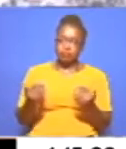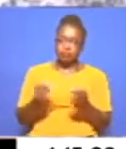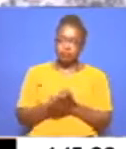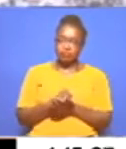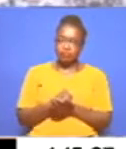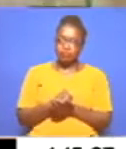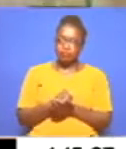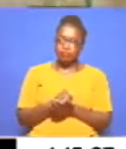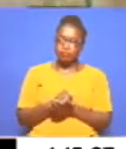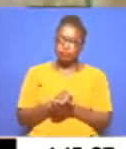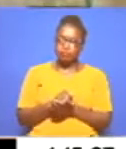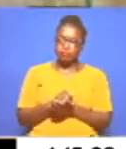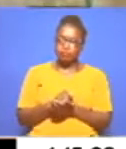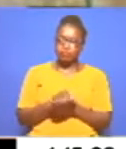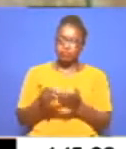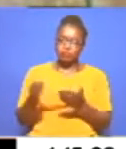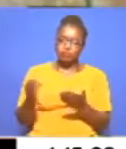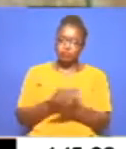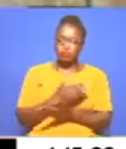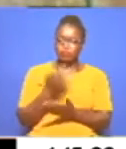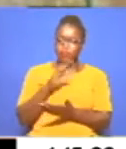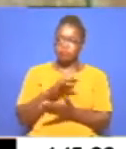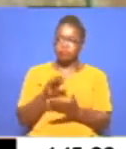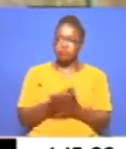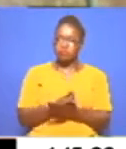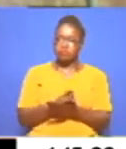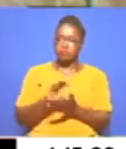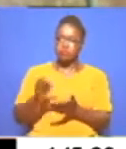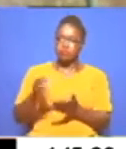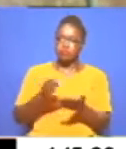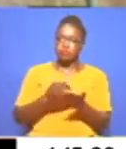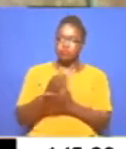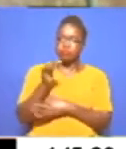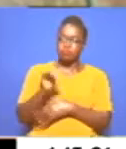things will be eliminated. The county will ensure that women get